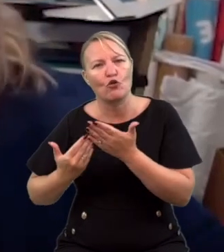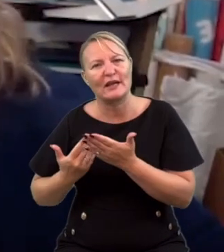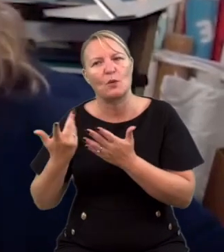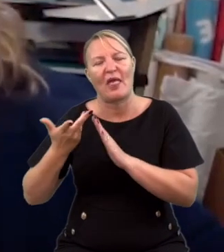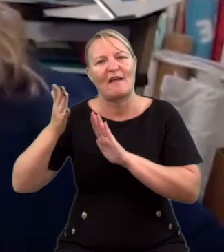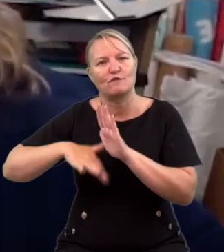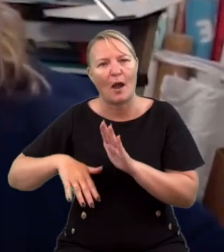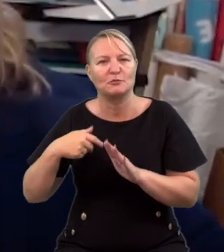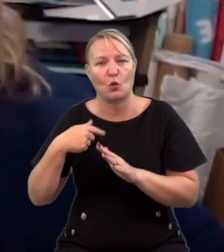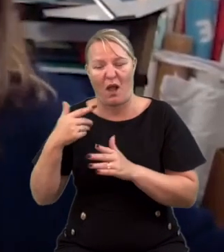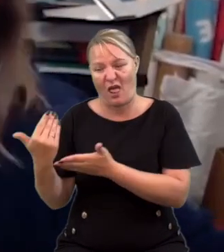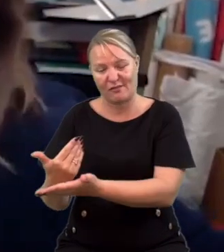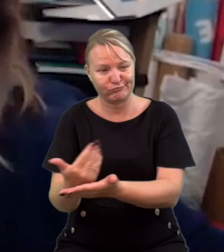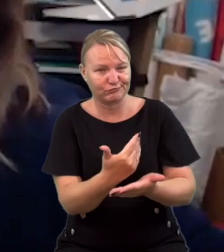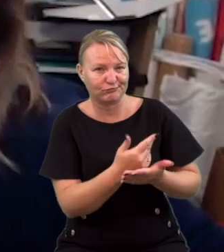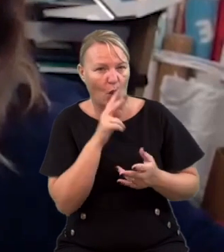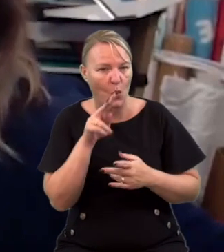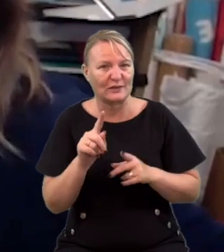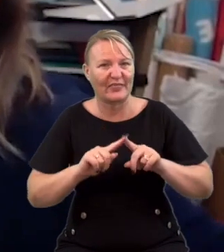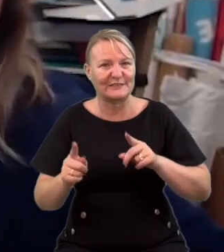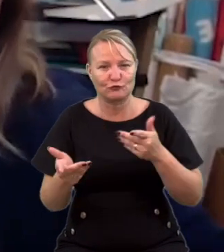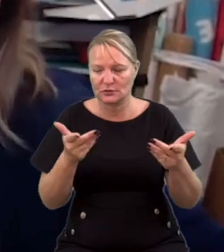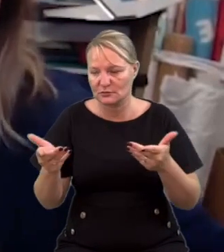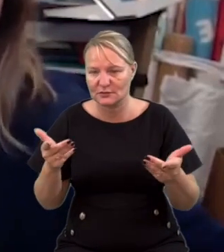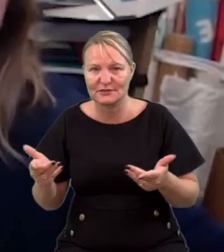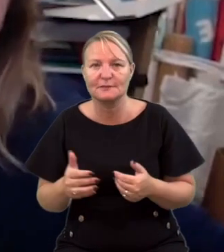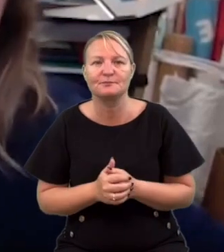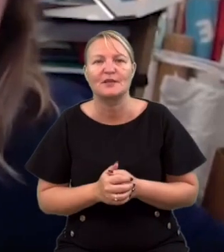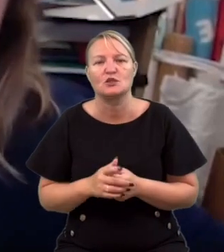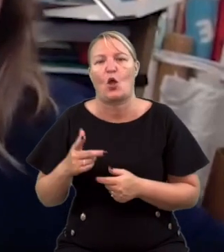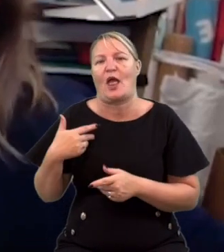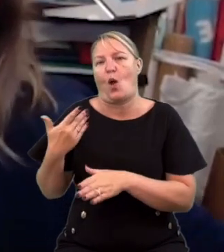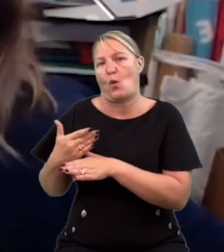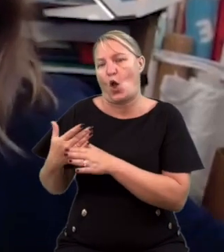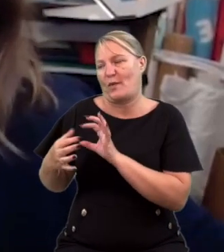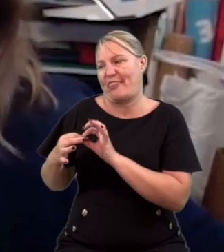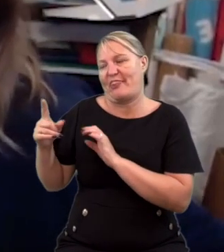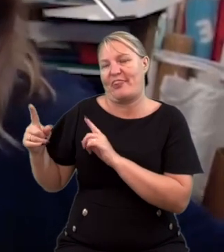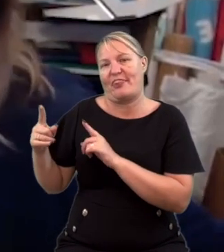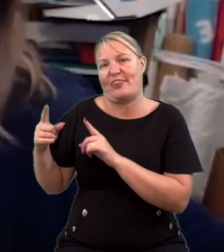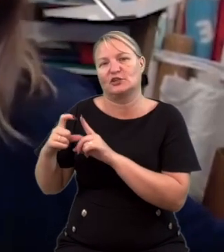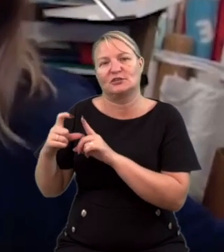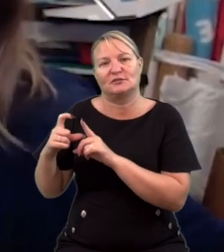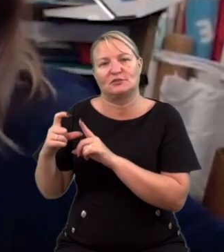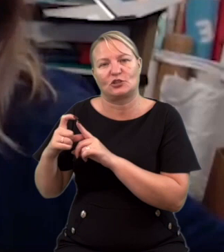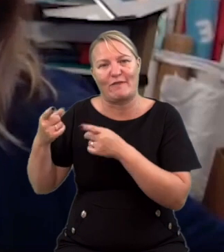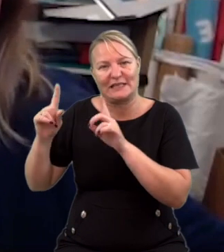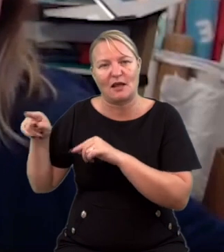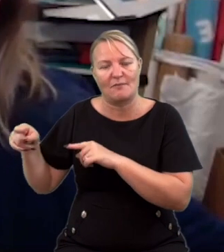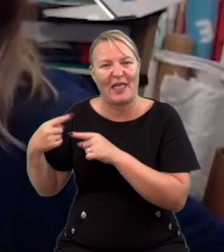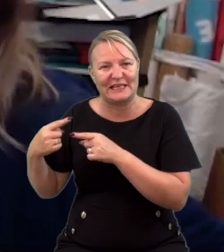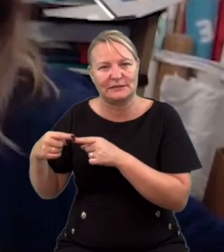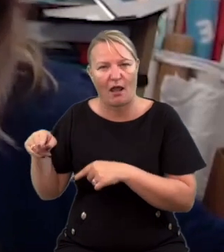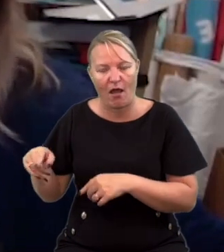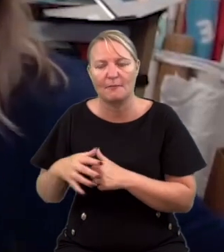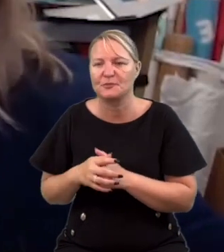they're from, in a way. So I kind of looked at those two things, and then together with the director Esther, we started looking at those